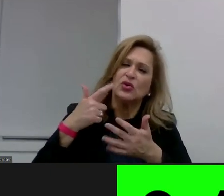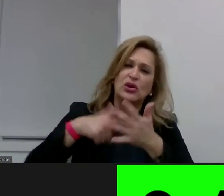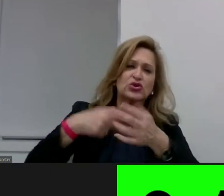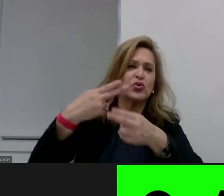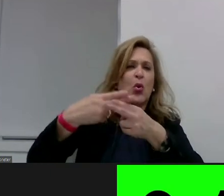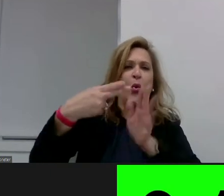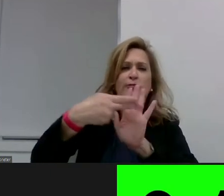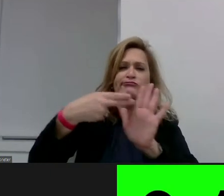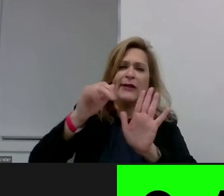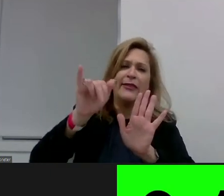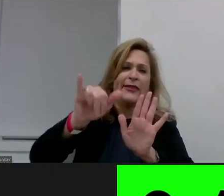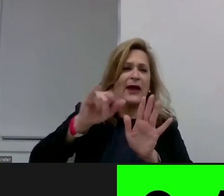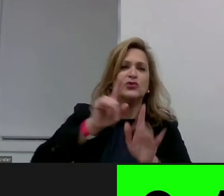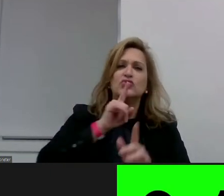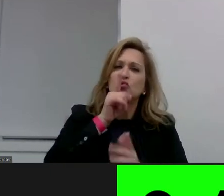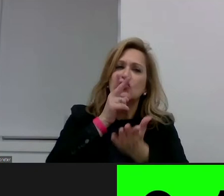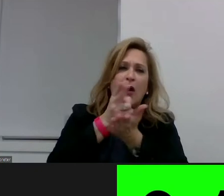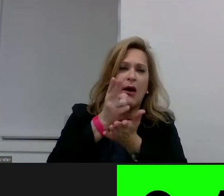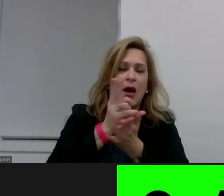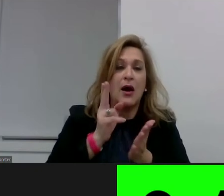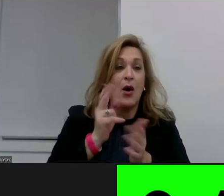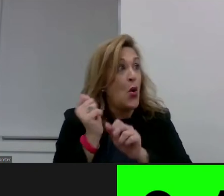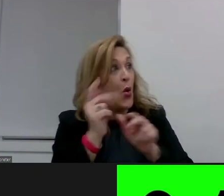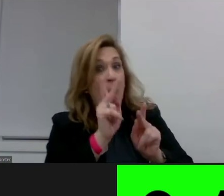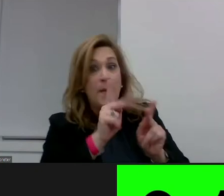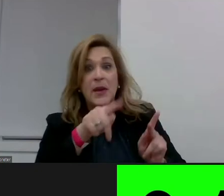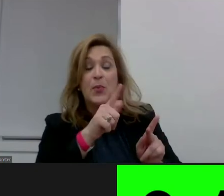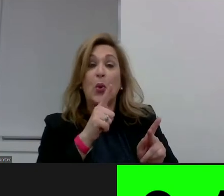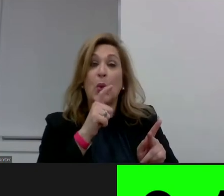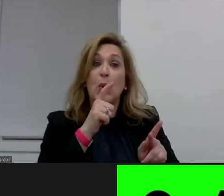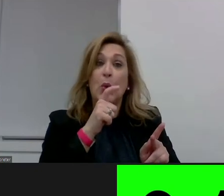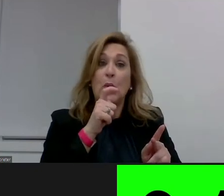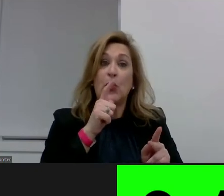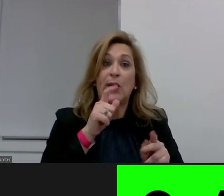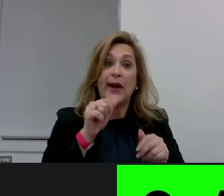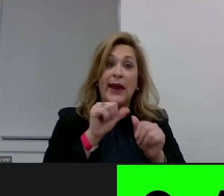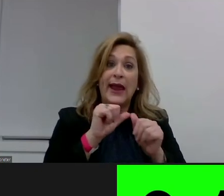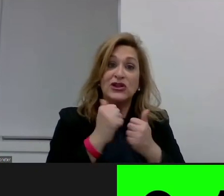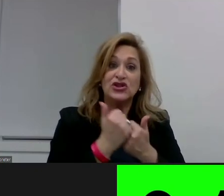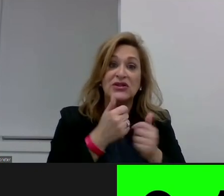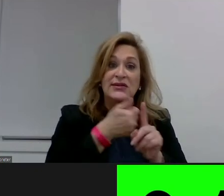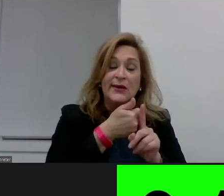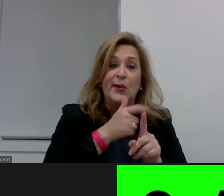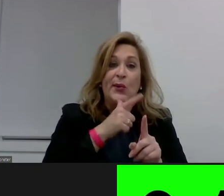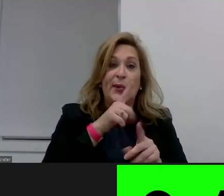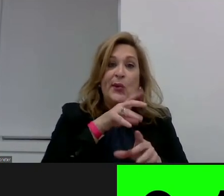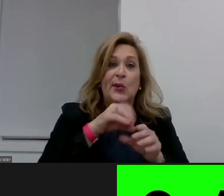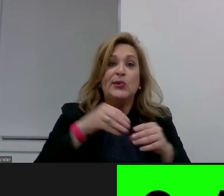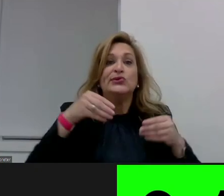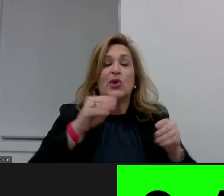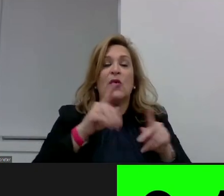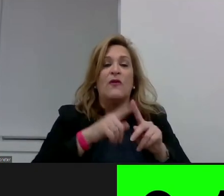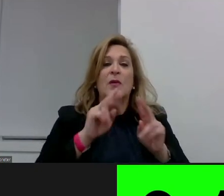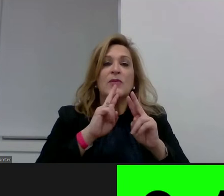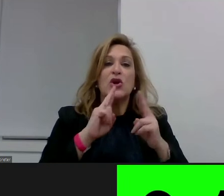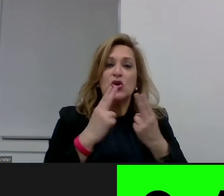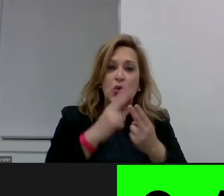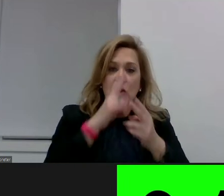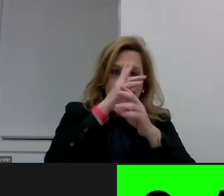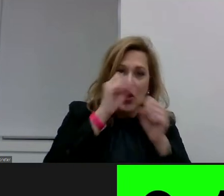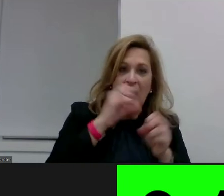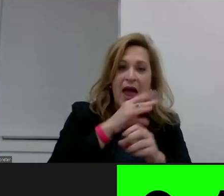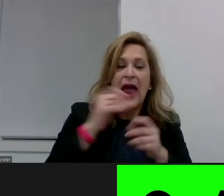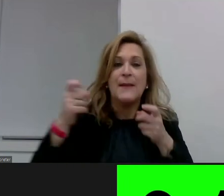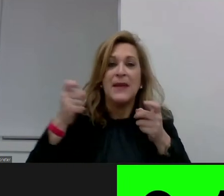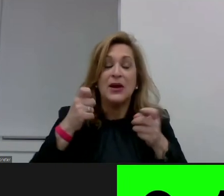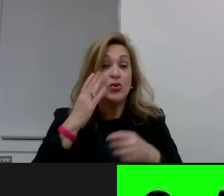All these poor station agents got sold out by management and sold out by the union presidents. And you know what? 11 people were